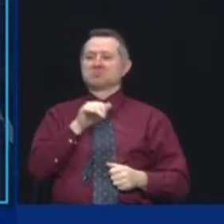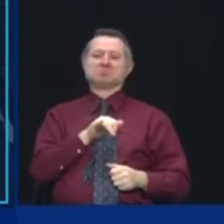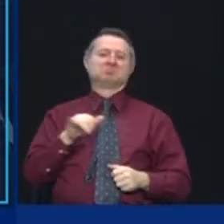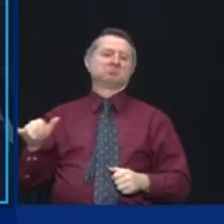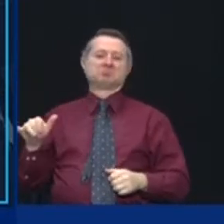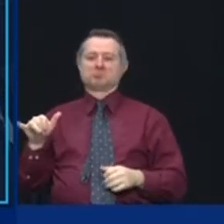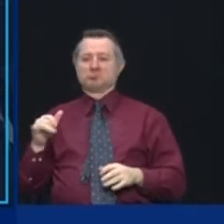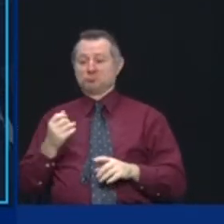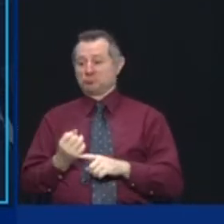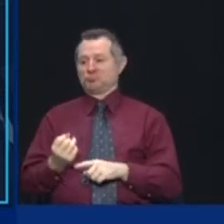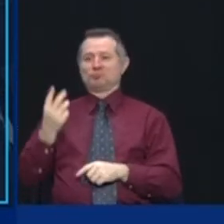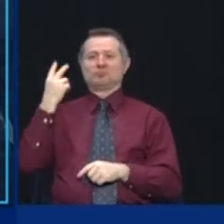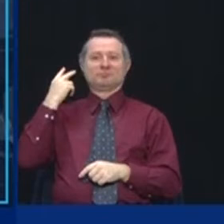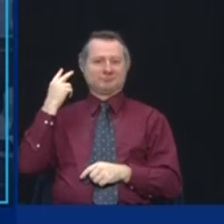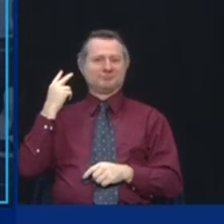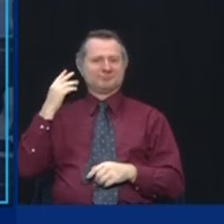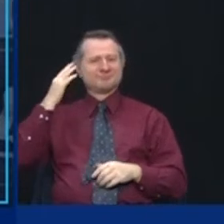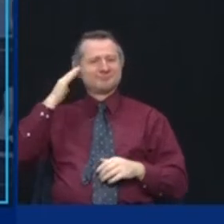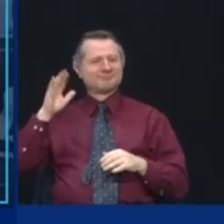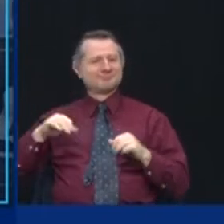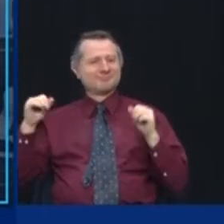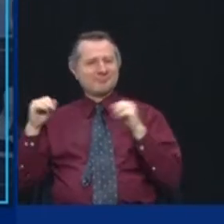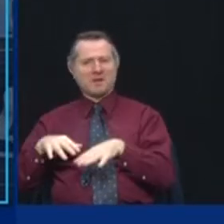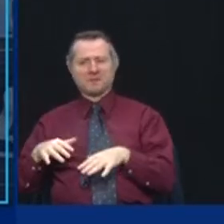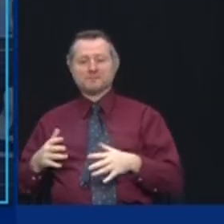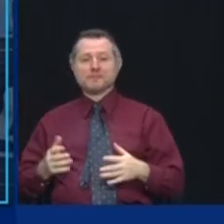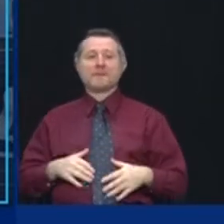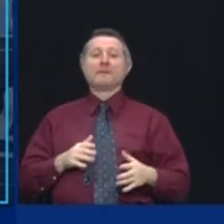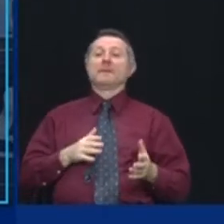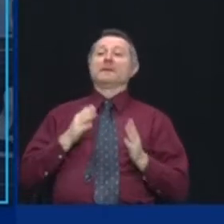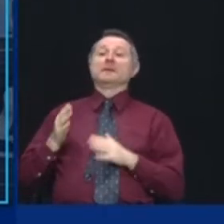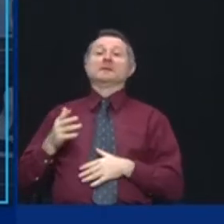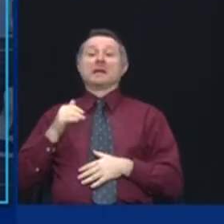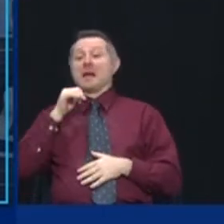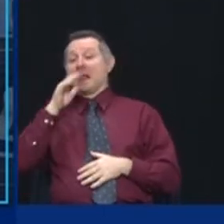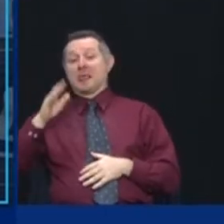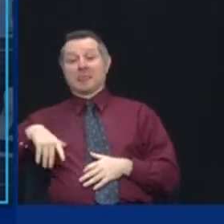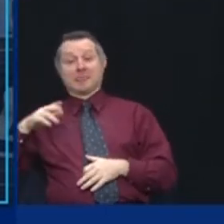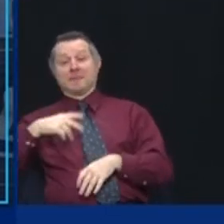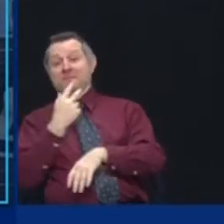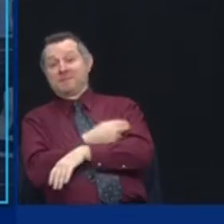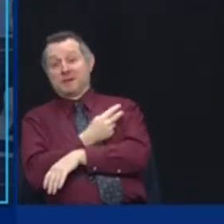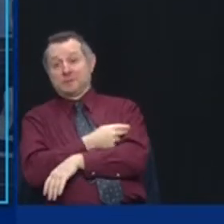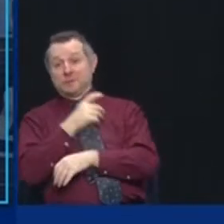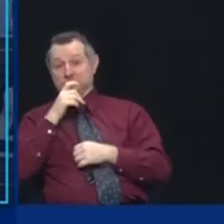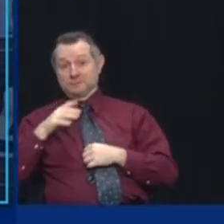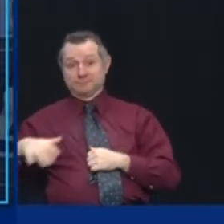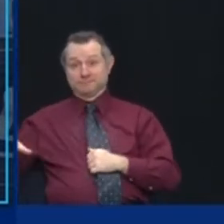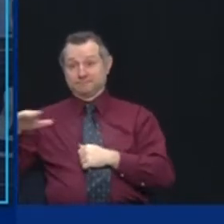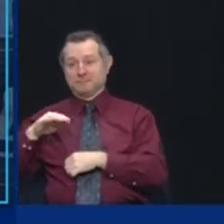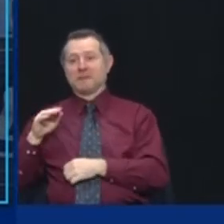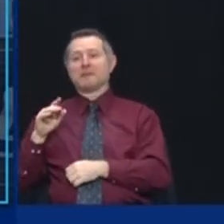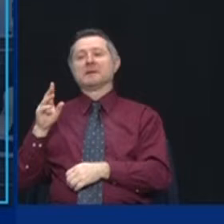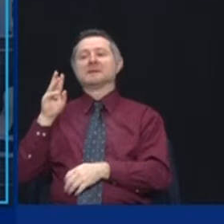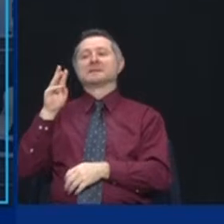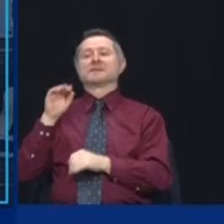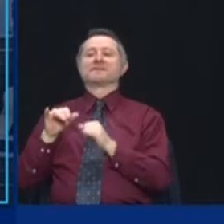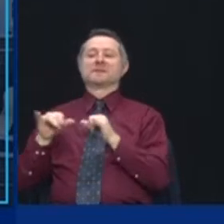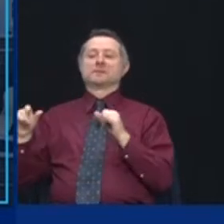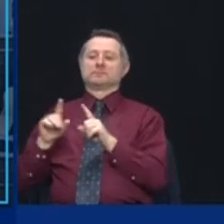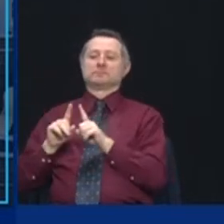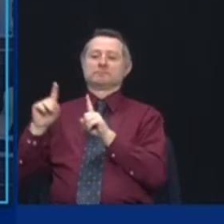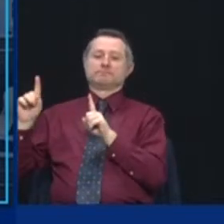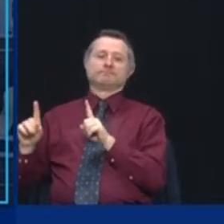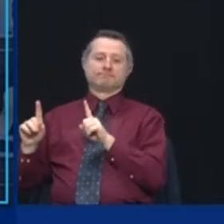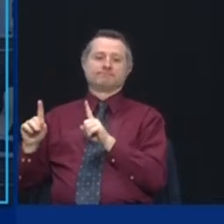ago. For unvaccinated people, the 6-foot distancing